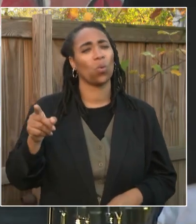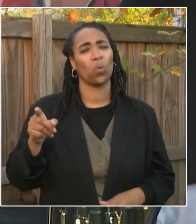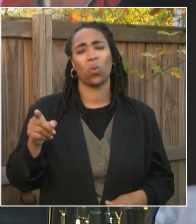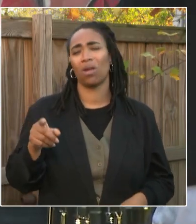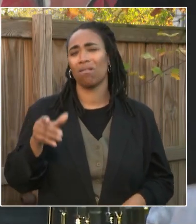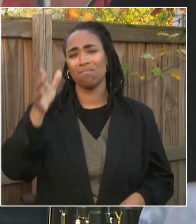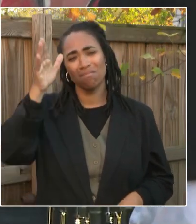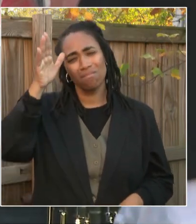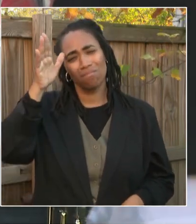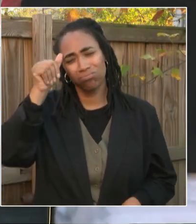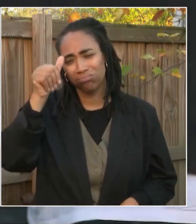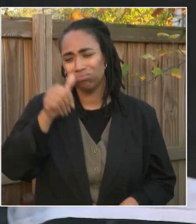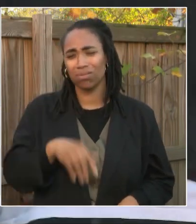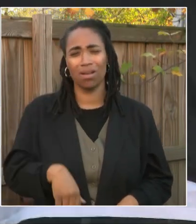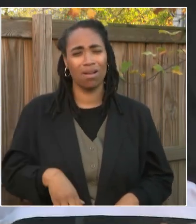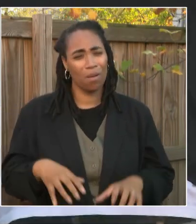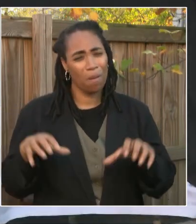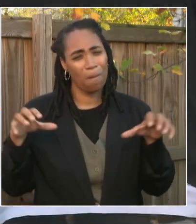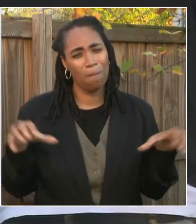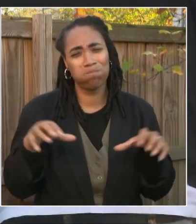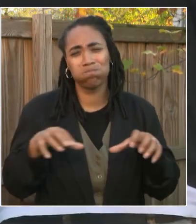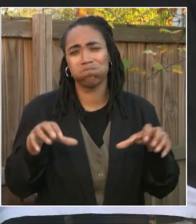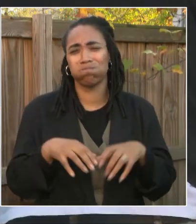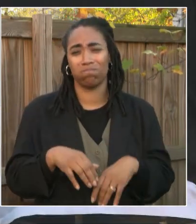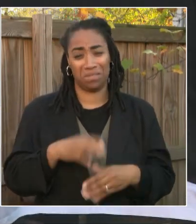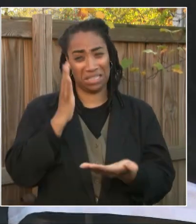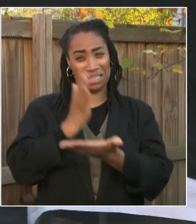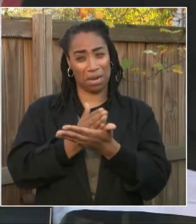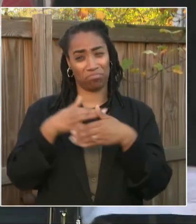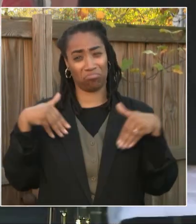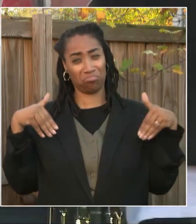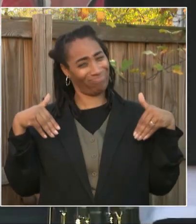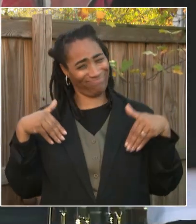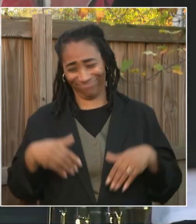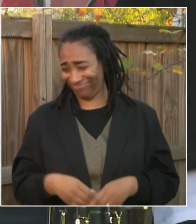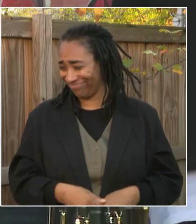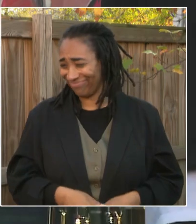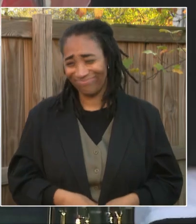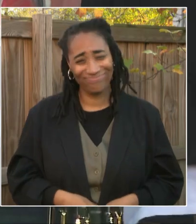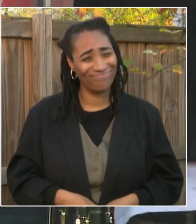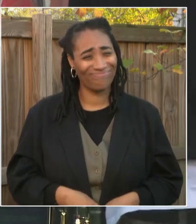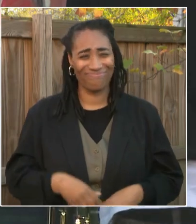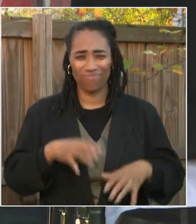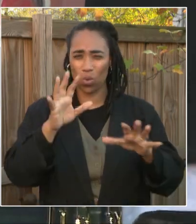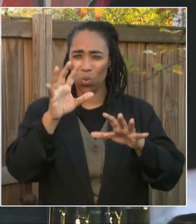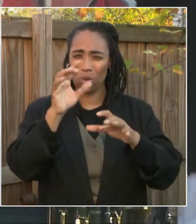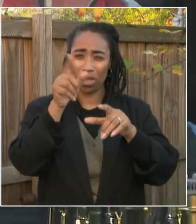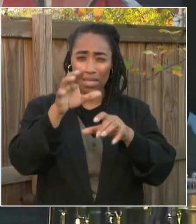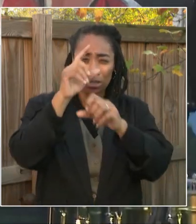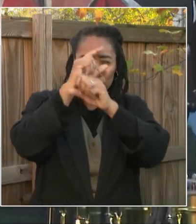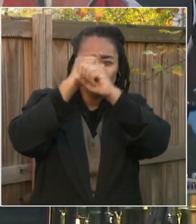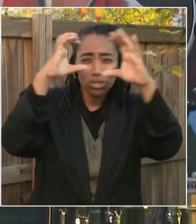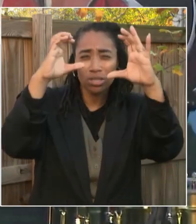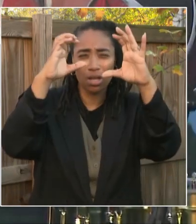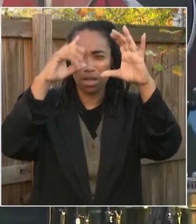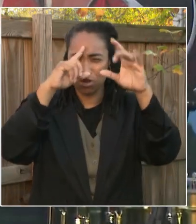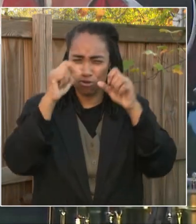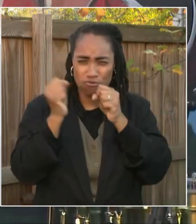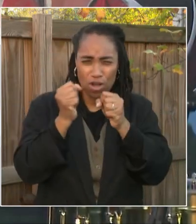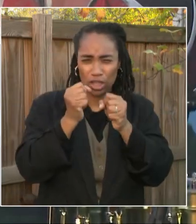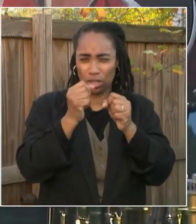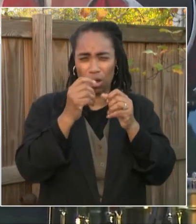He is a fierce advocate. He's a brilliant strategist. And I'm so proud to call him my creative partner and my